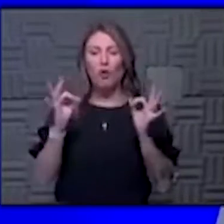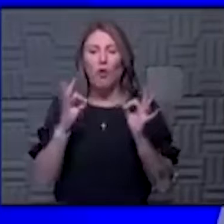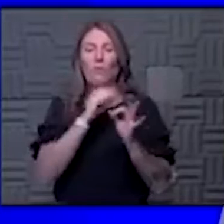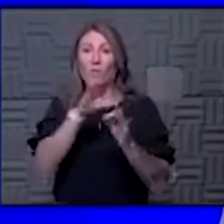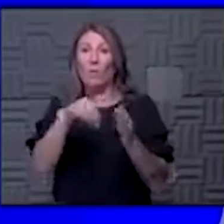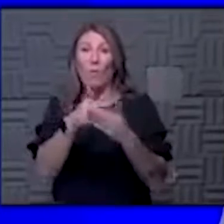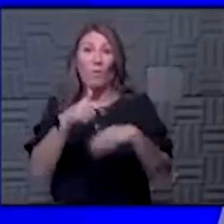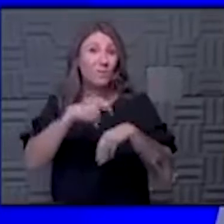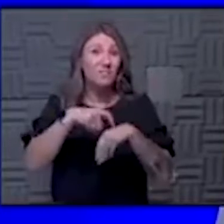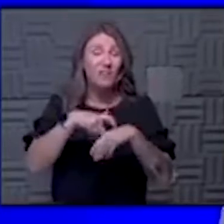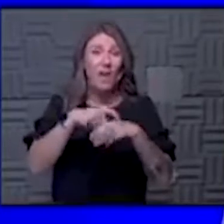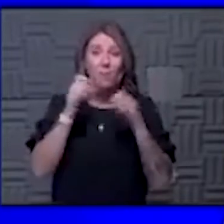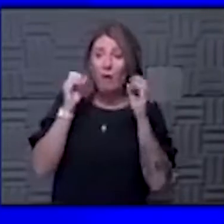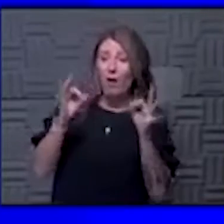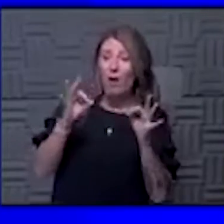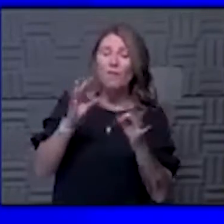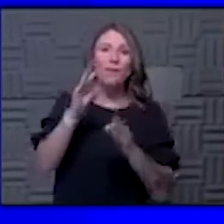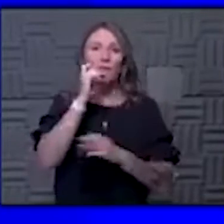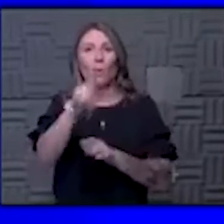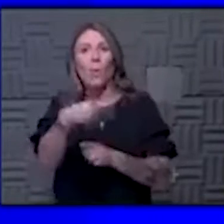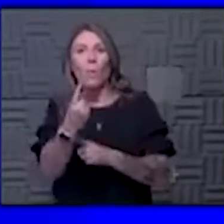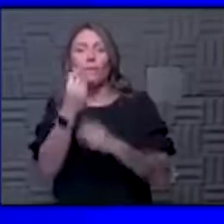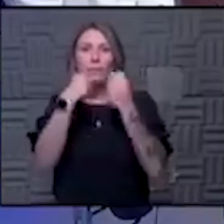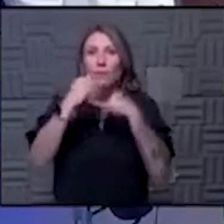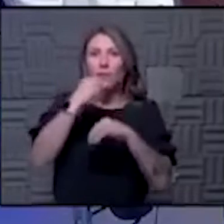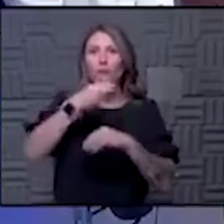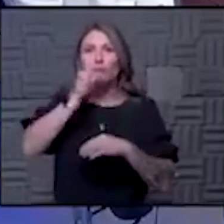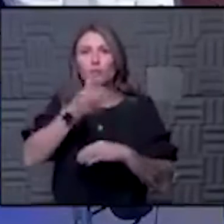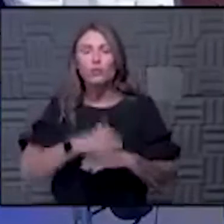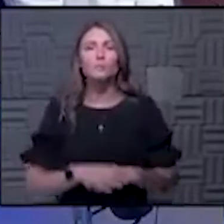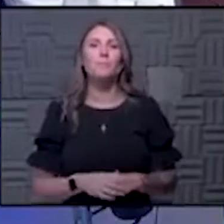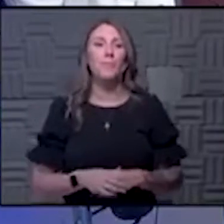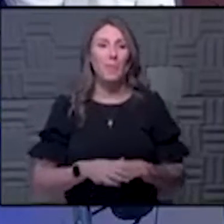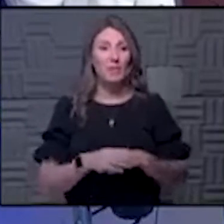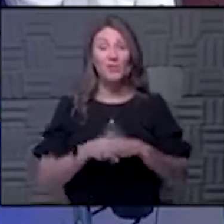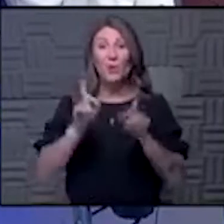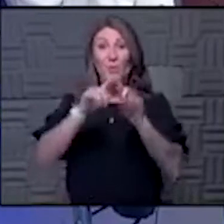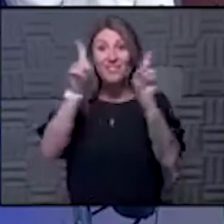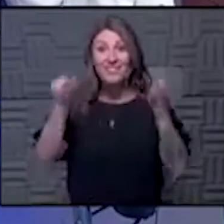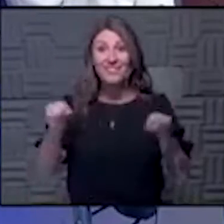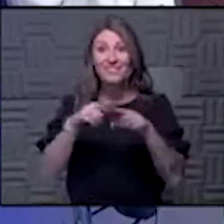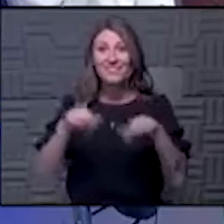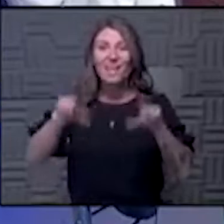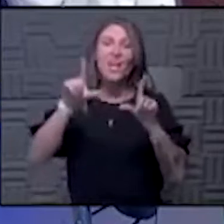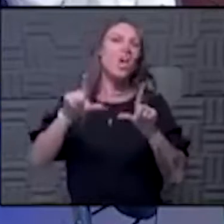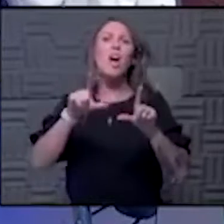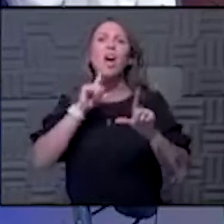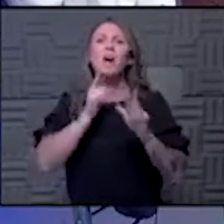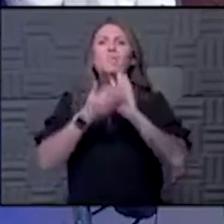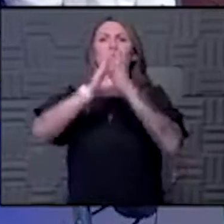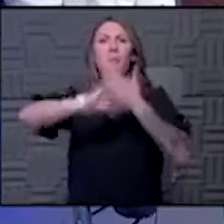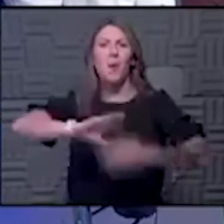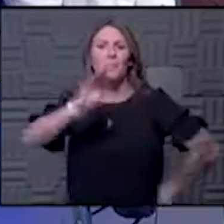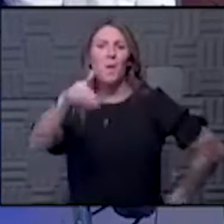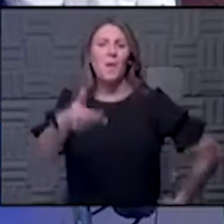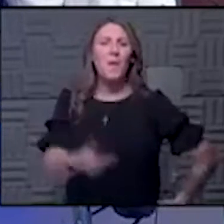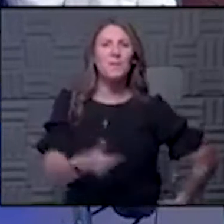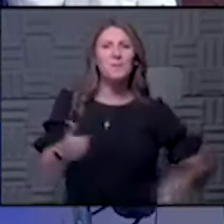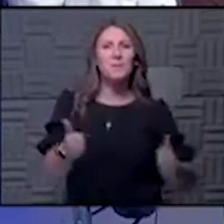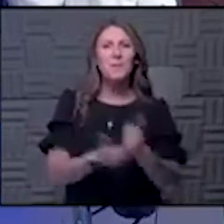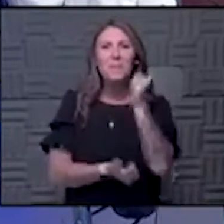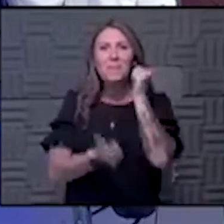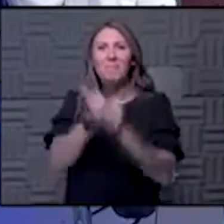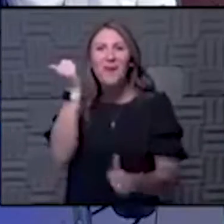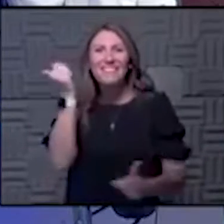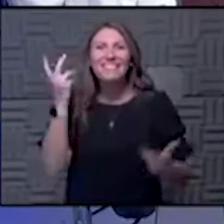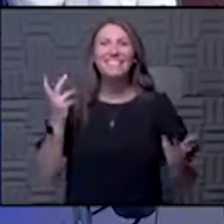whole time, not just when they were eating or drinking. So on your slides, I love that. Be the host with the most, the hostess with the mostest. That's how